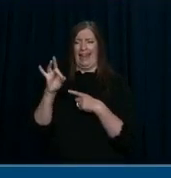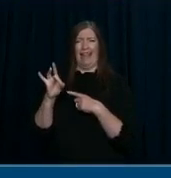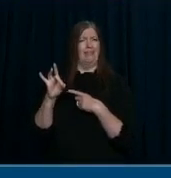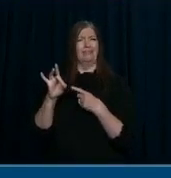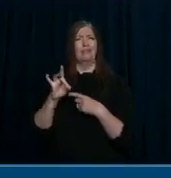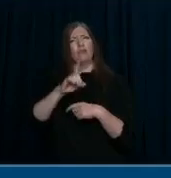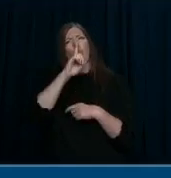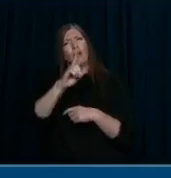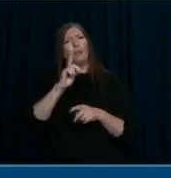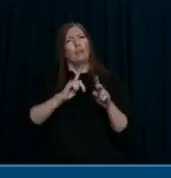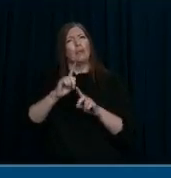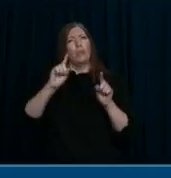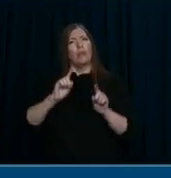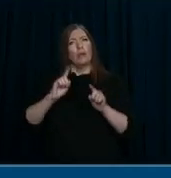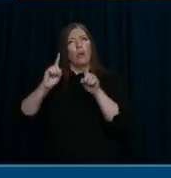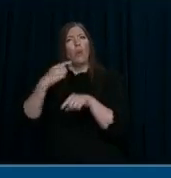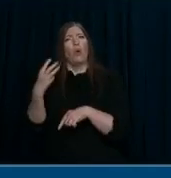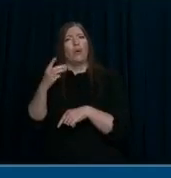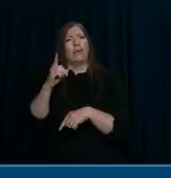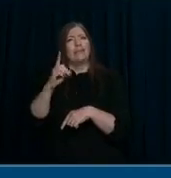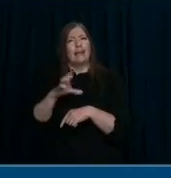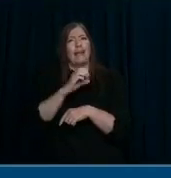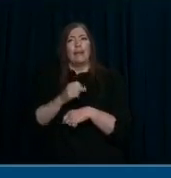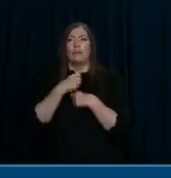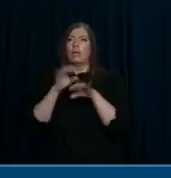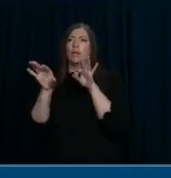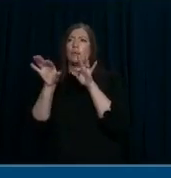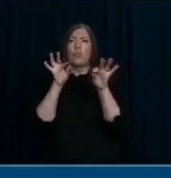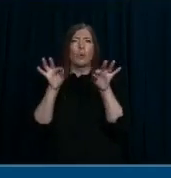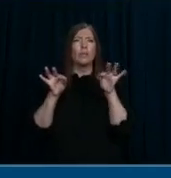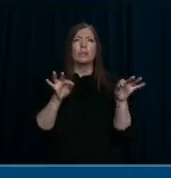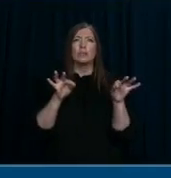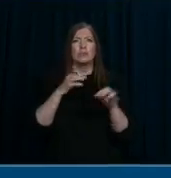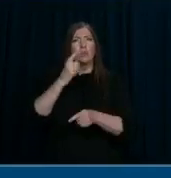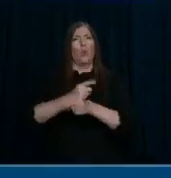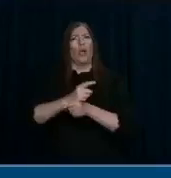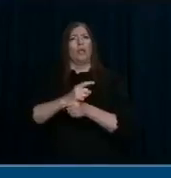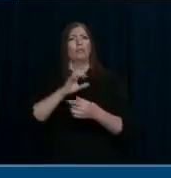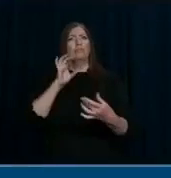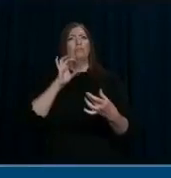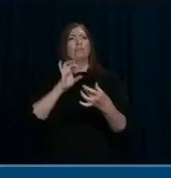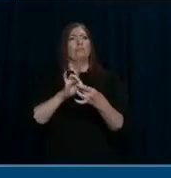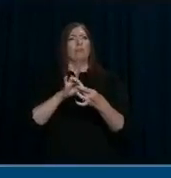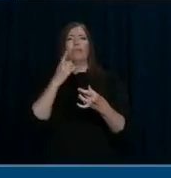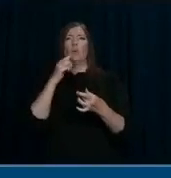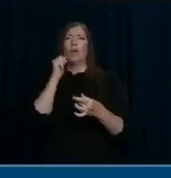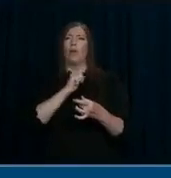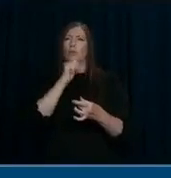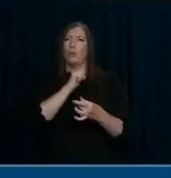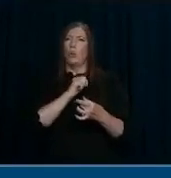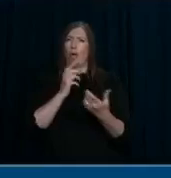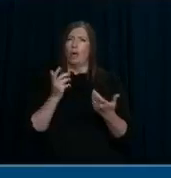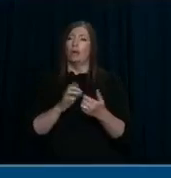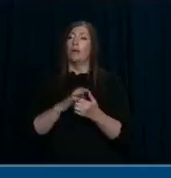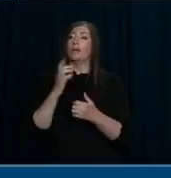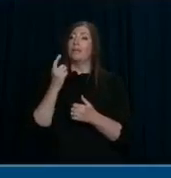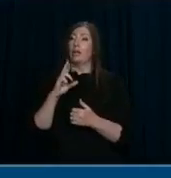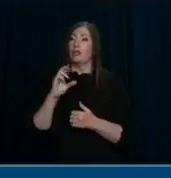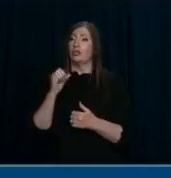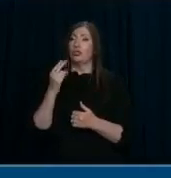people who will go to Washington and make the choices that are right for Arizona. Dr. Shah. Thank